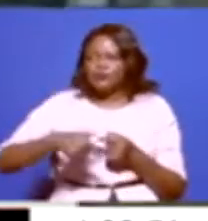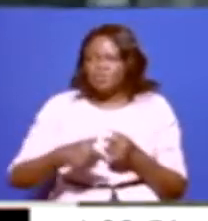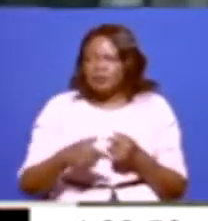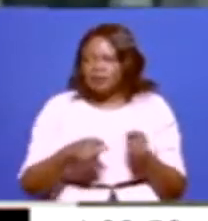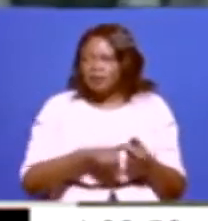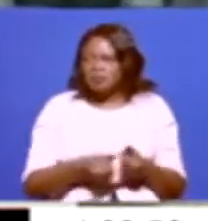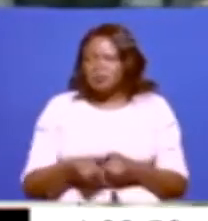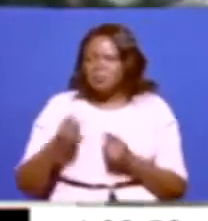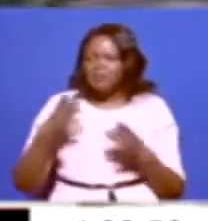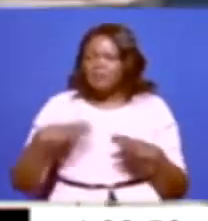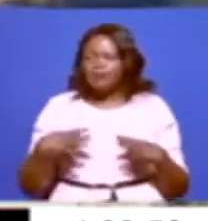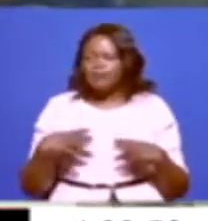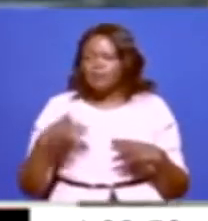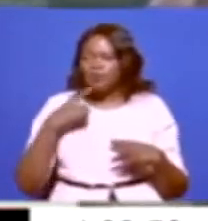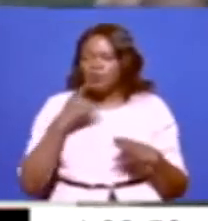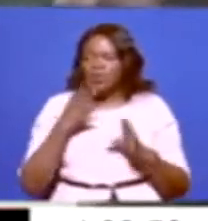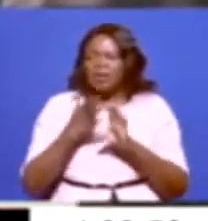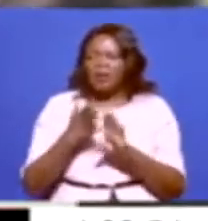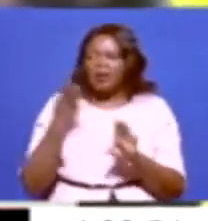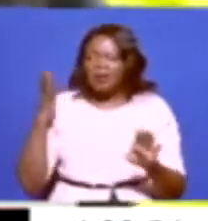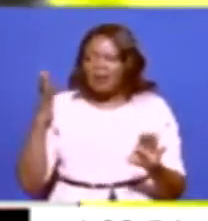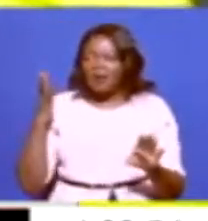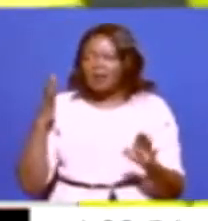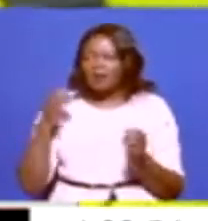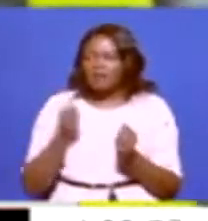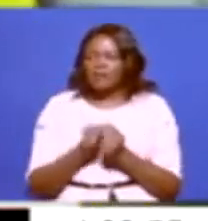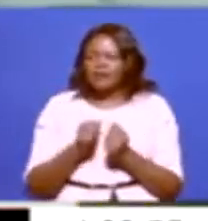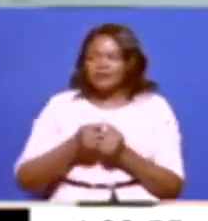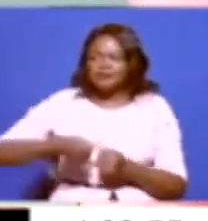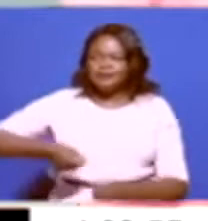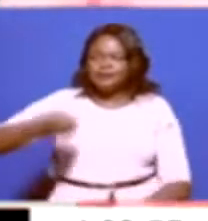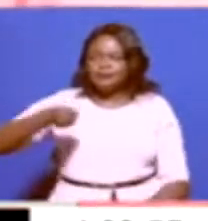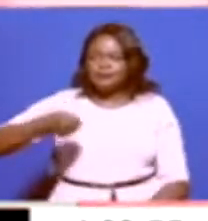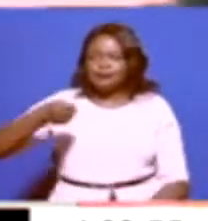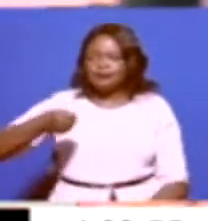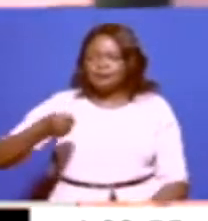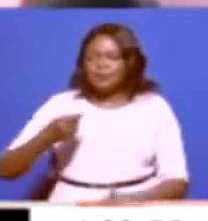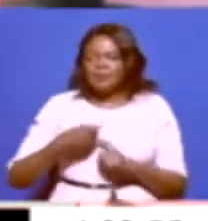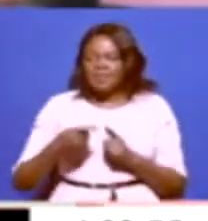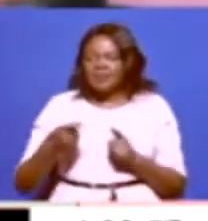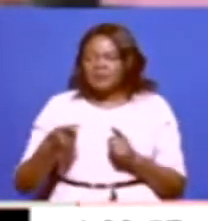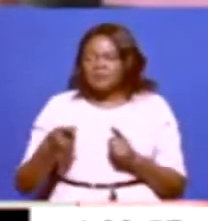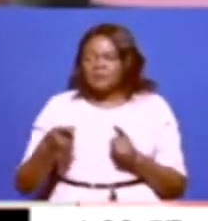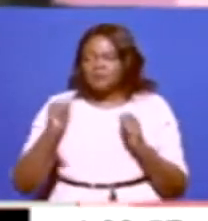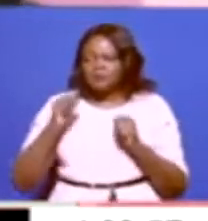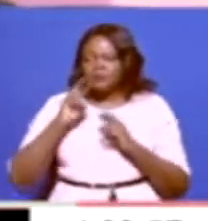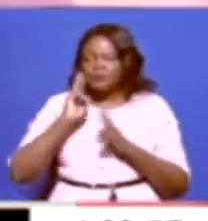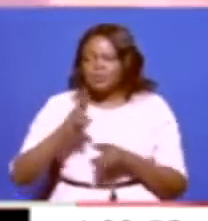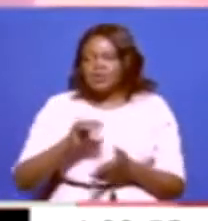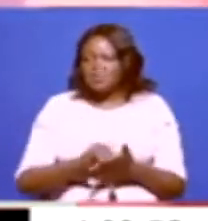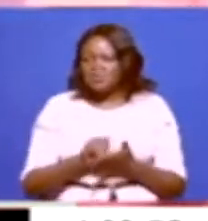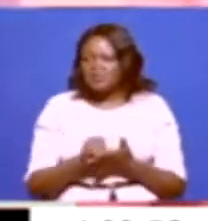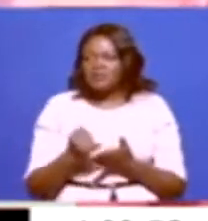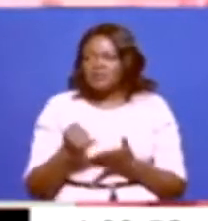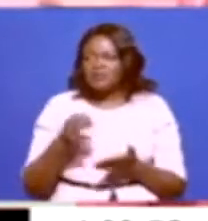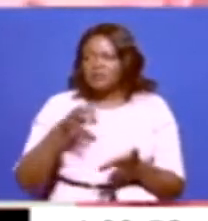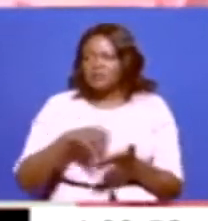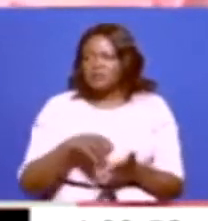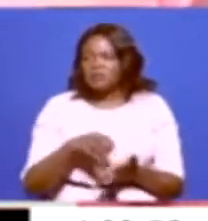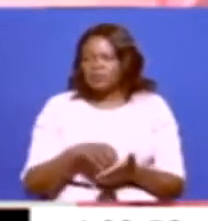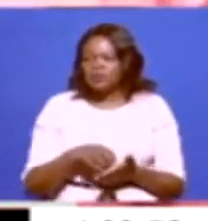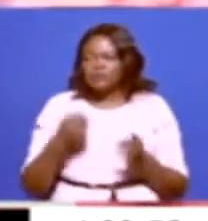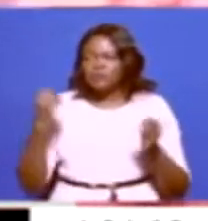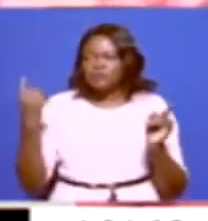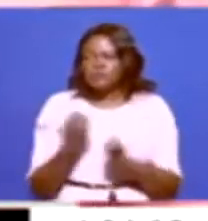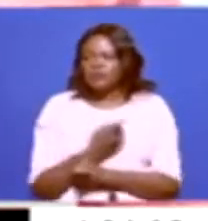people that are also lining up with the jerrycans to fetch that commodity. But Irene, we can report that now the situation is basically different